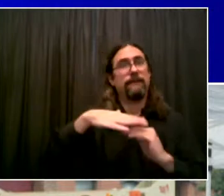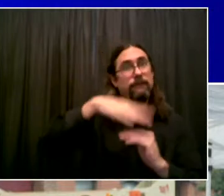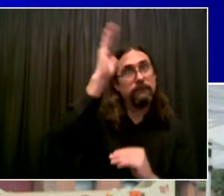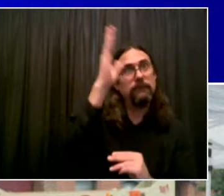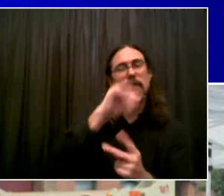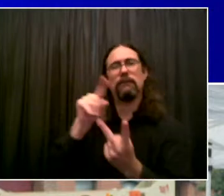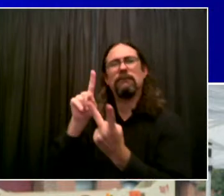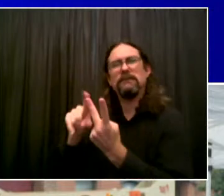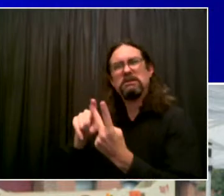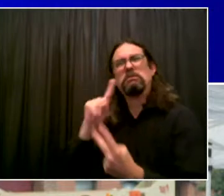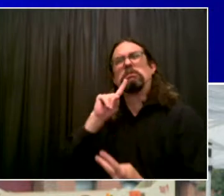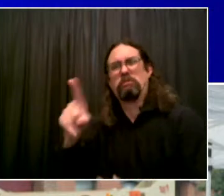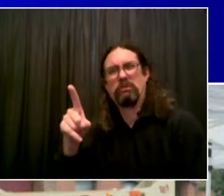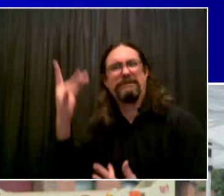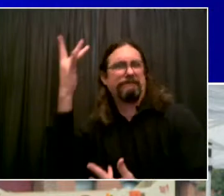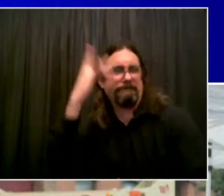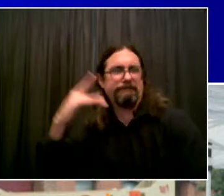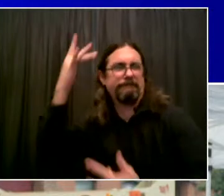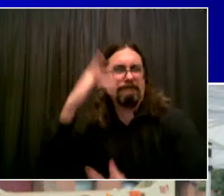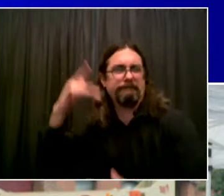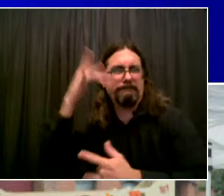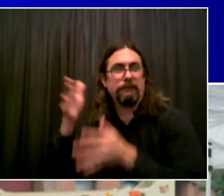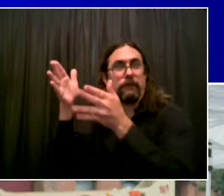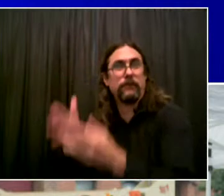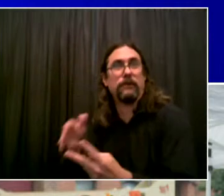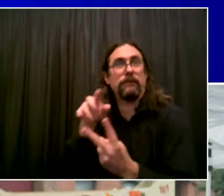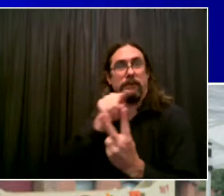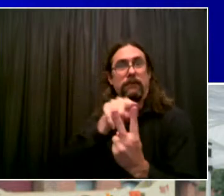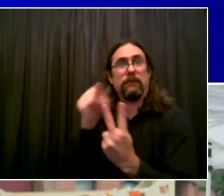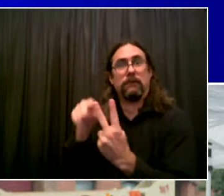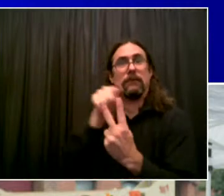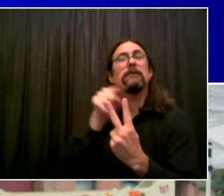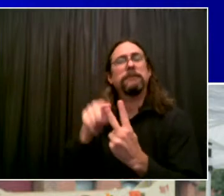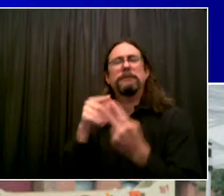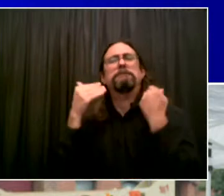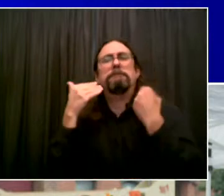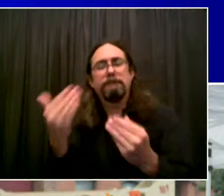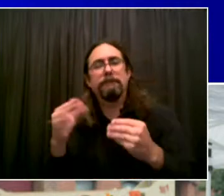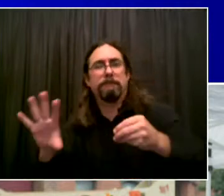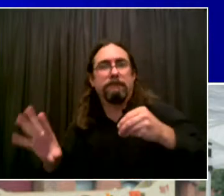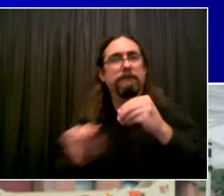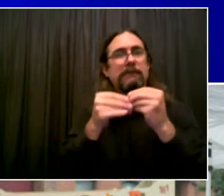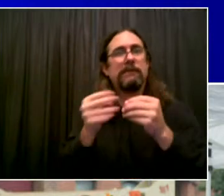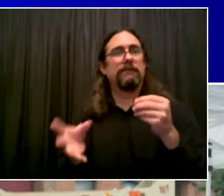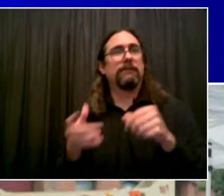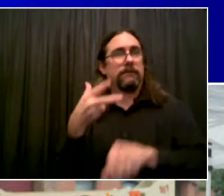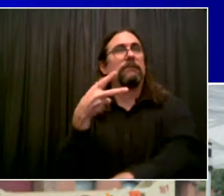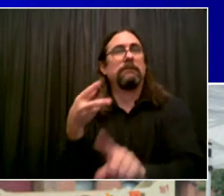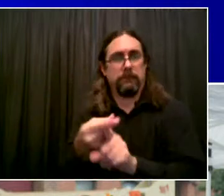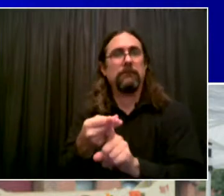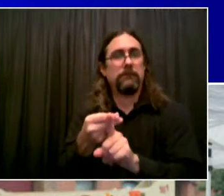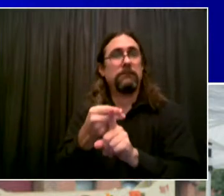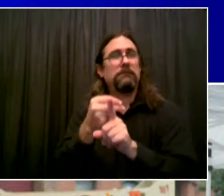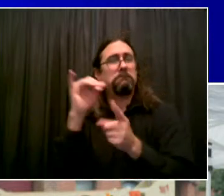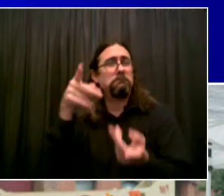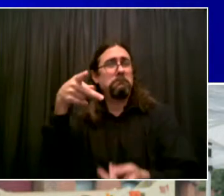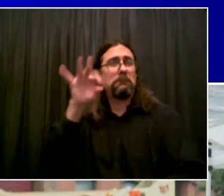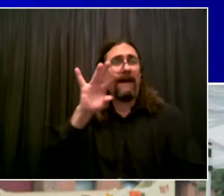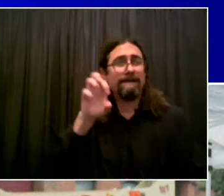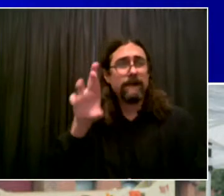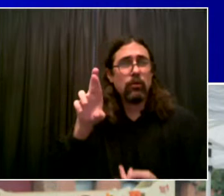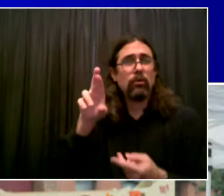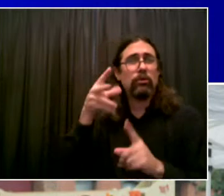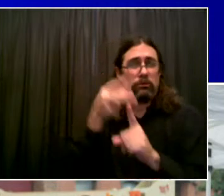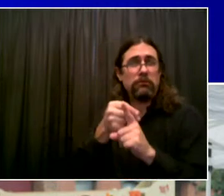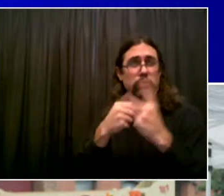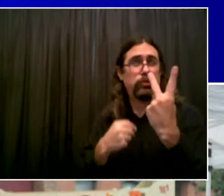detailed plan to reach seniors in particular, let them know as soon as we know the details. This is a big deal. I think it's going to help us move forward